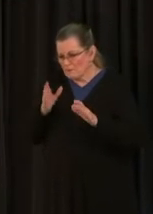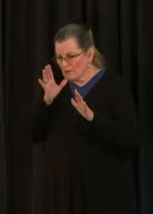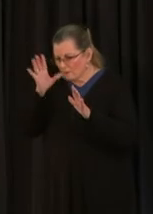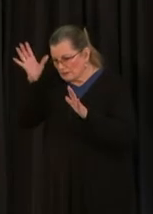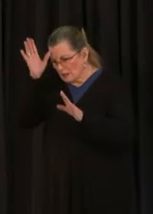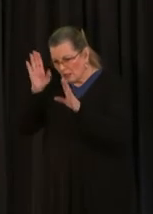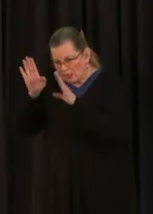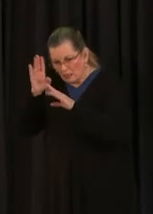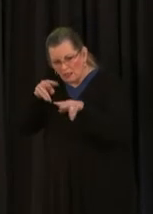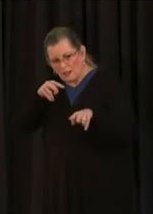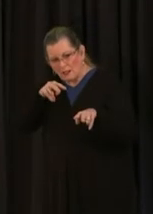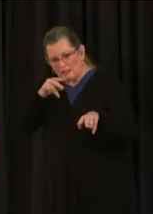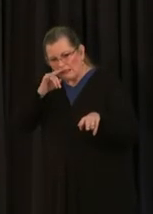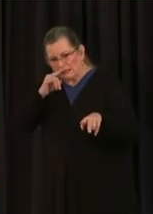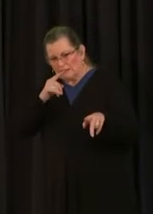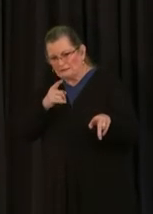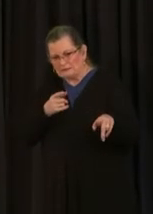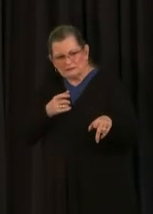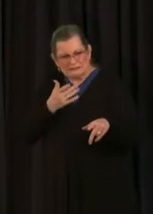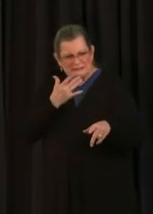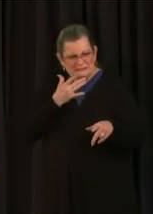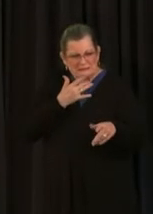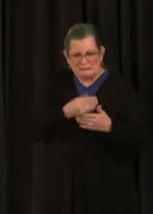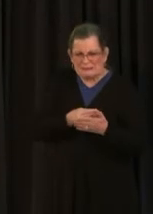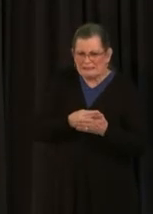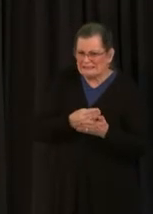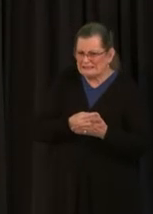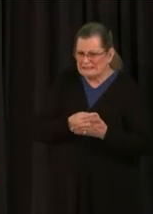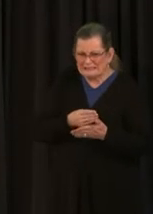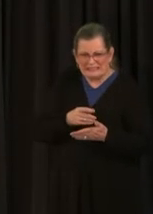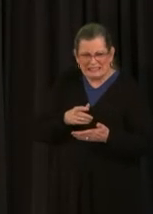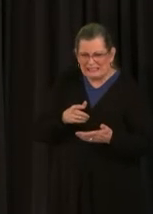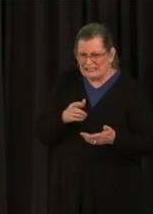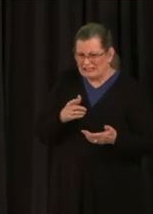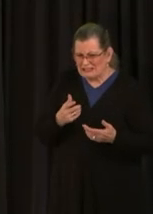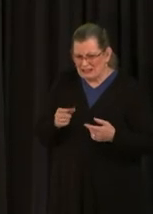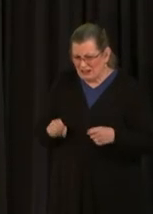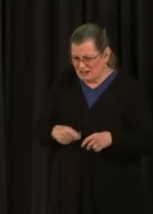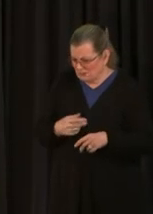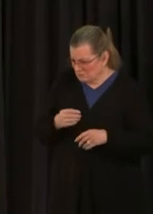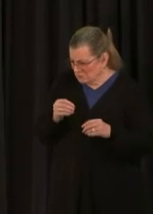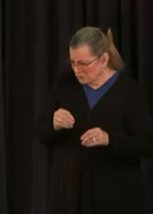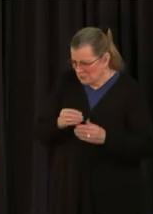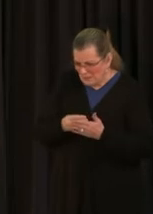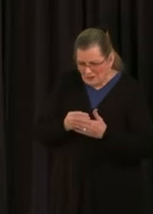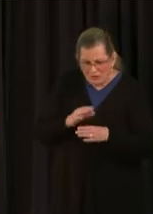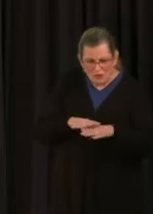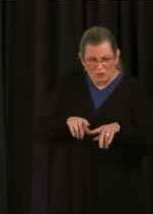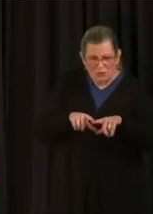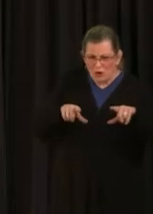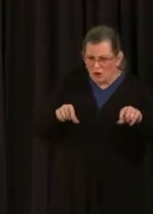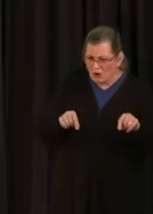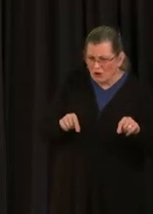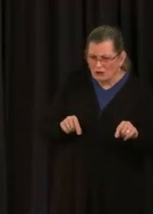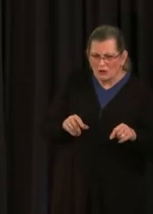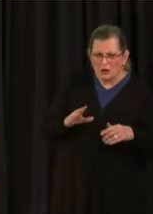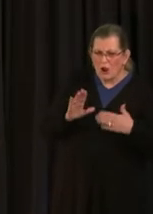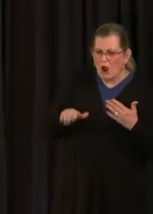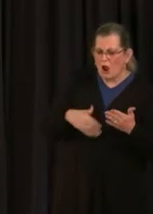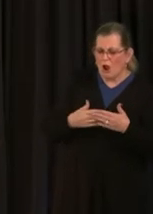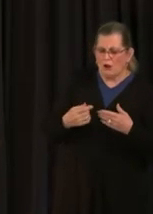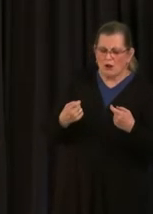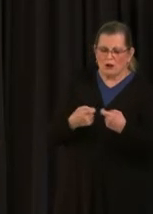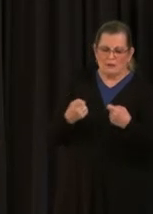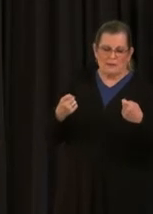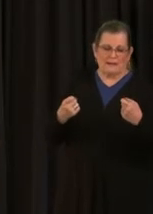don't have to be concerned with their students traveling with cash, needing to load money onto a card. It's already in there. It's already